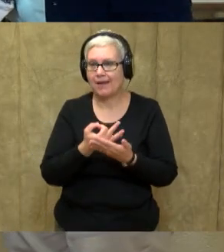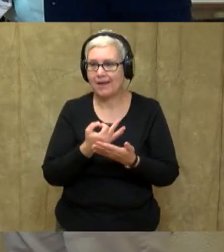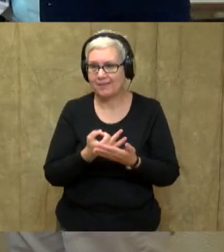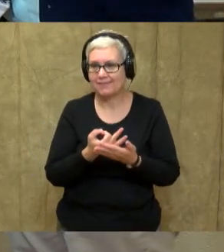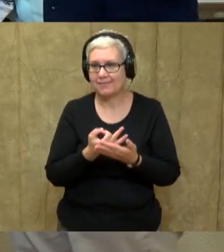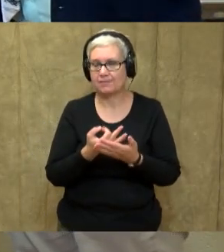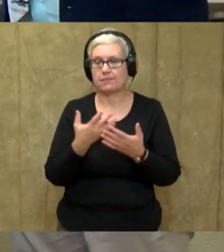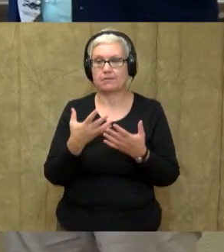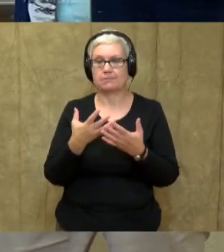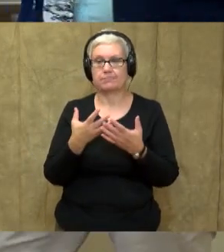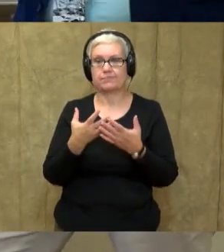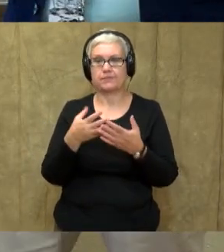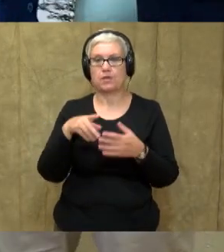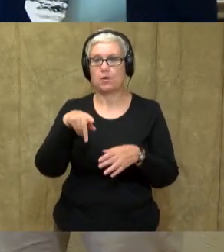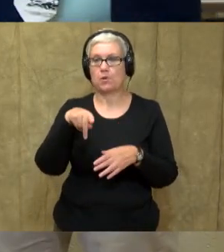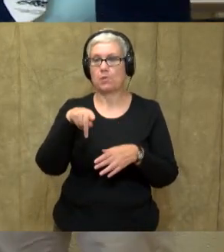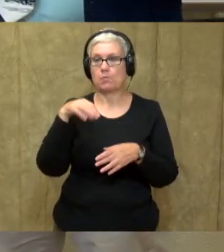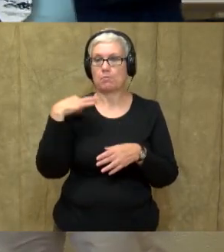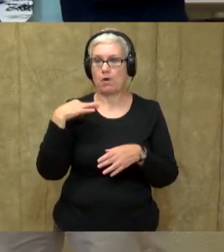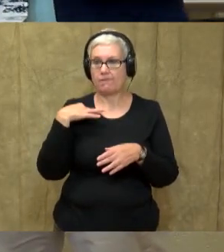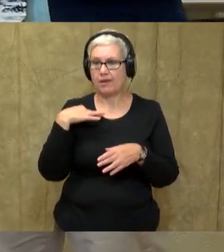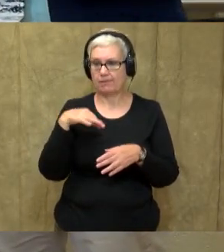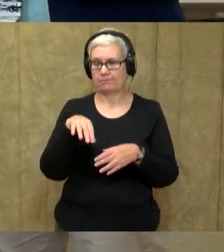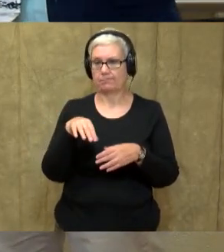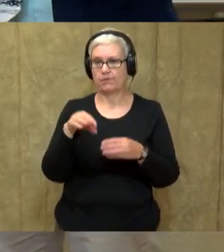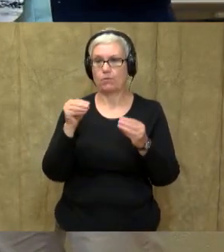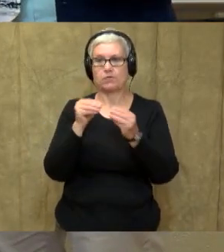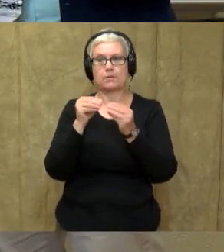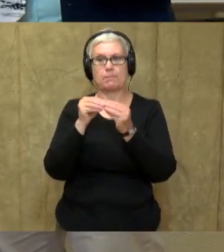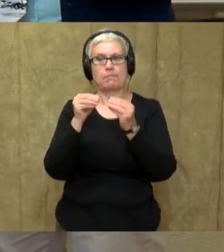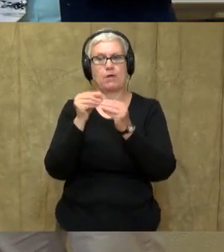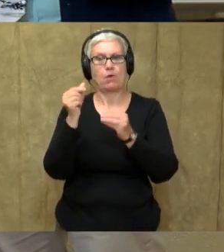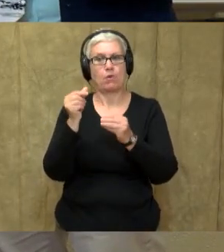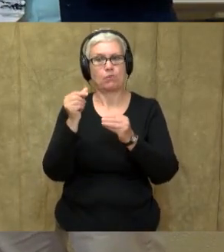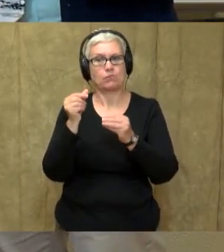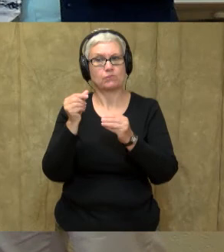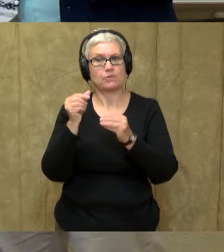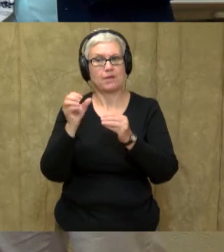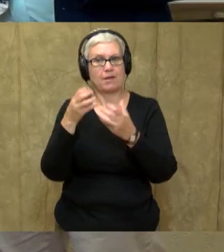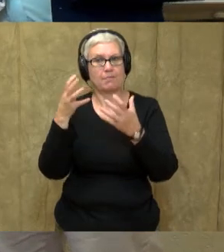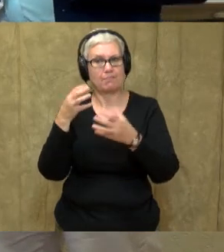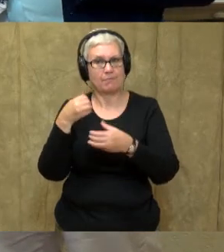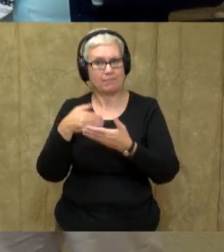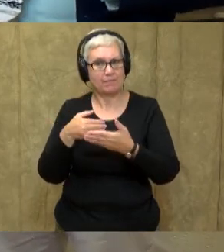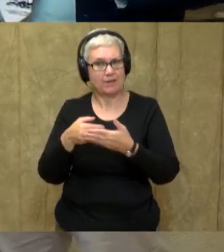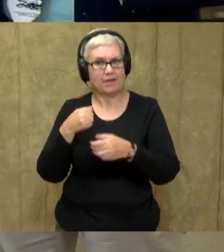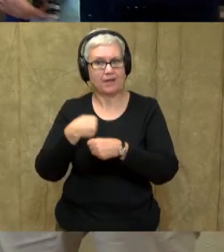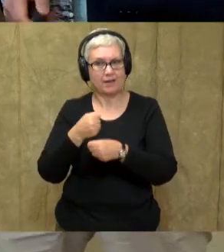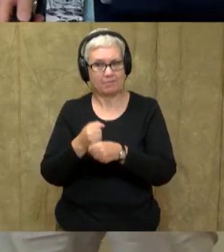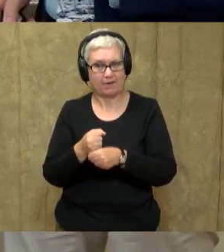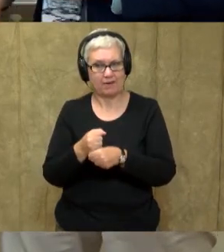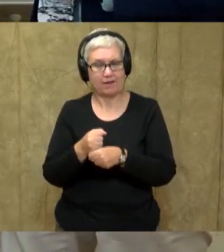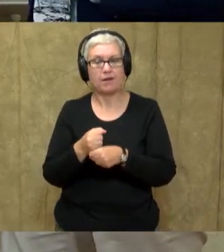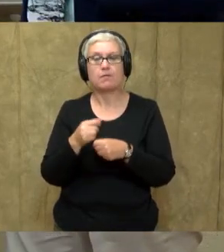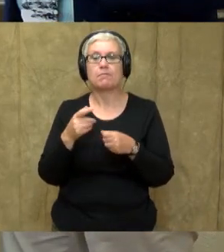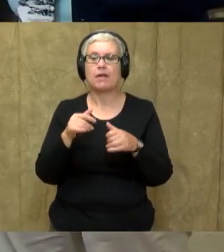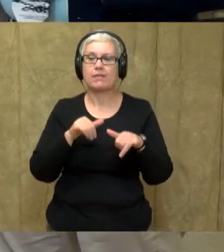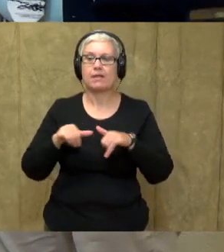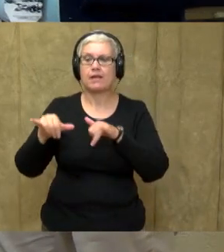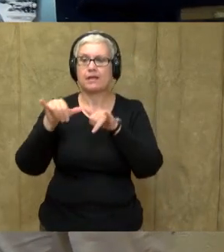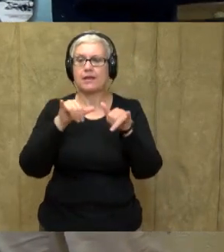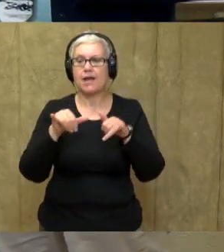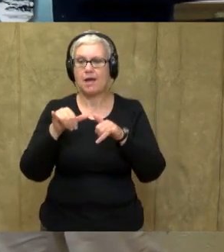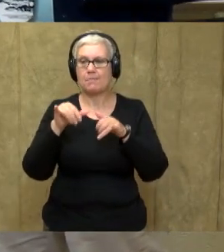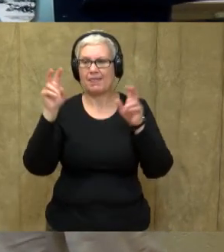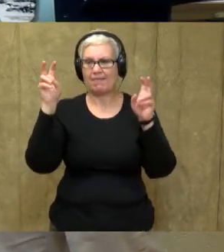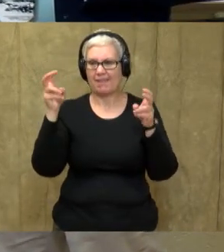where you know businesses are thinking about what's the max amount of money I can make. But the common theme across all of this is that we're looking